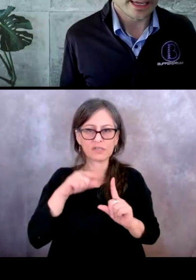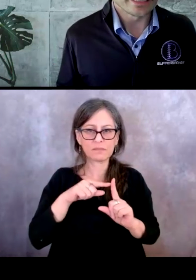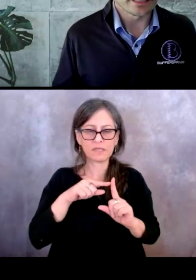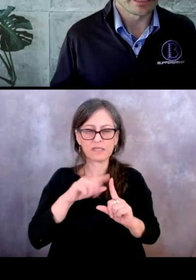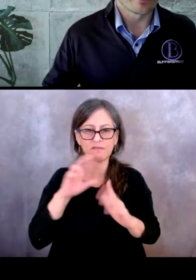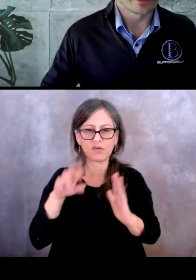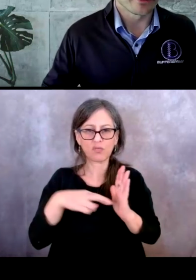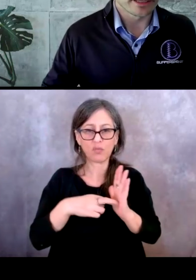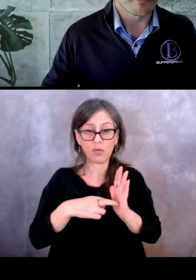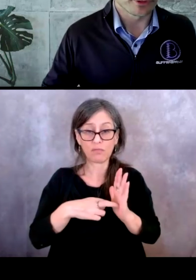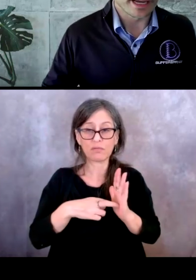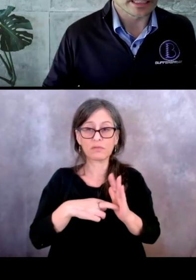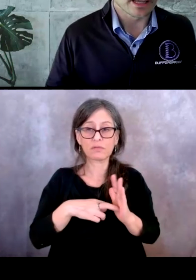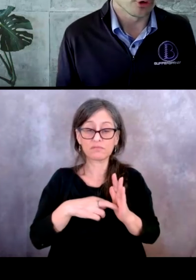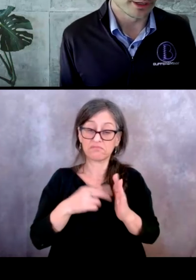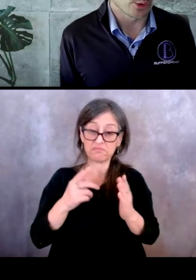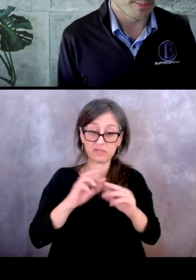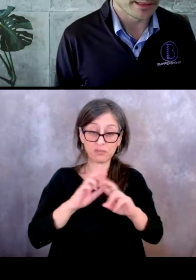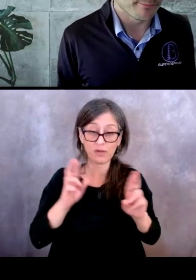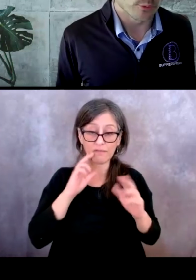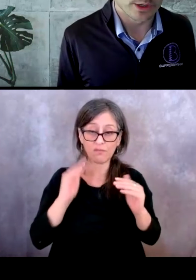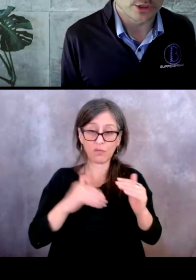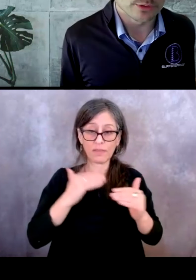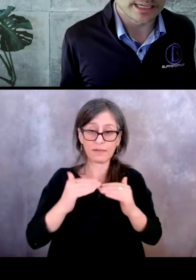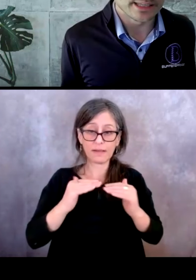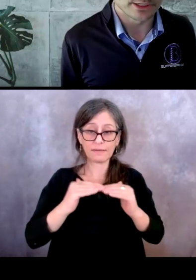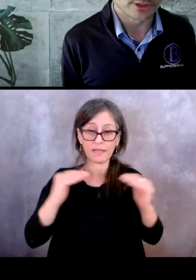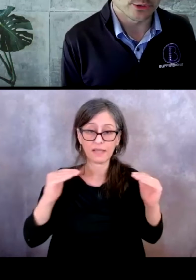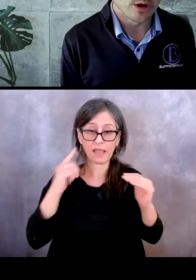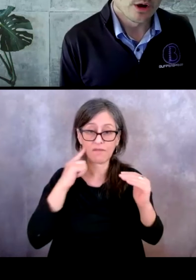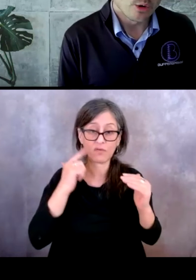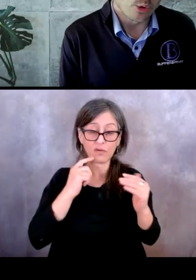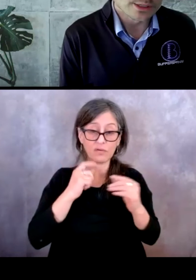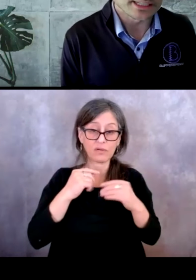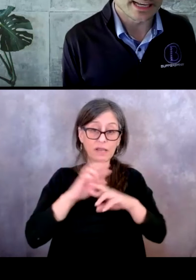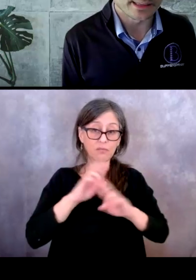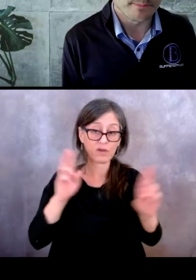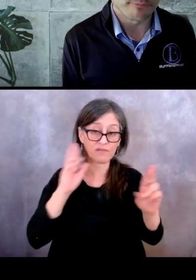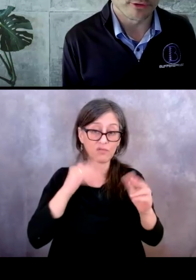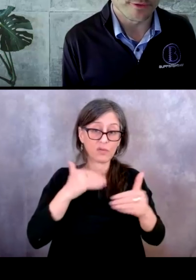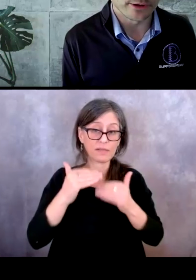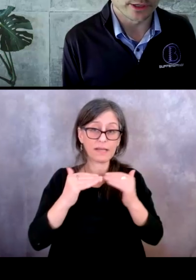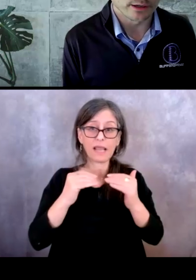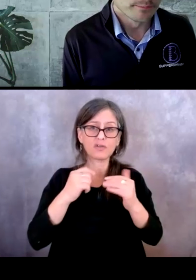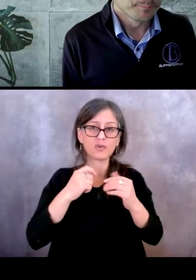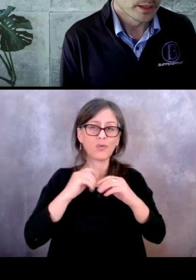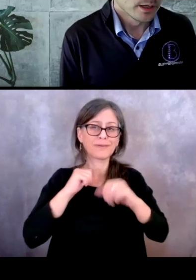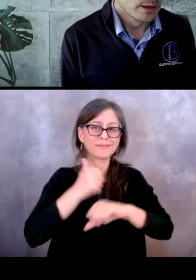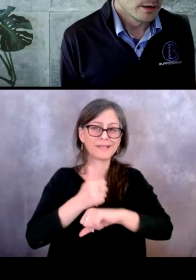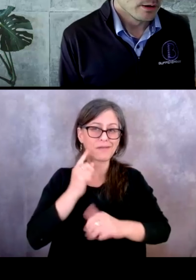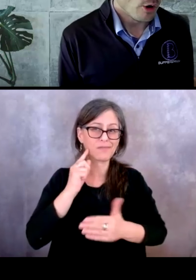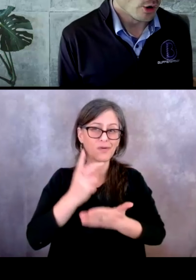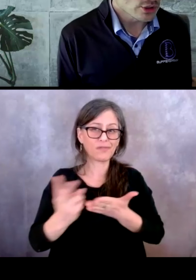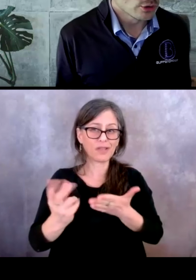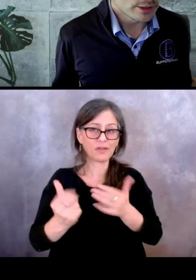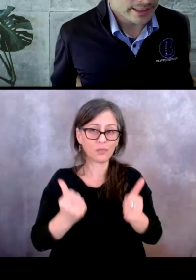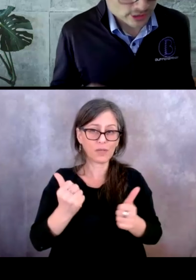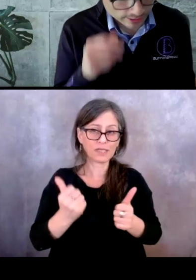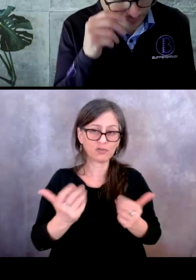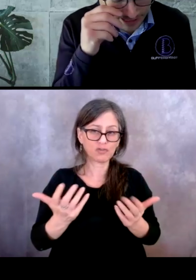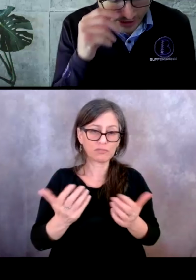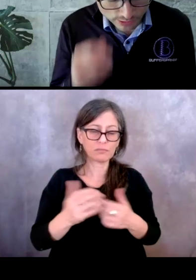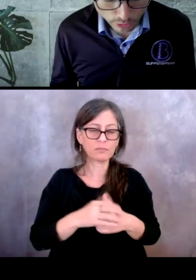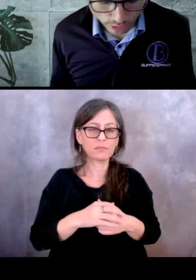role? Is it gearing them for the next level and equipping them for what you need them to do, or is it setting them up for failure? Also